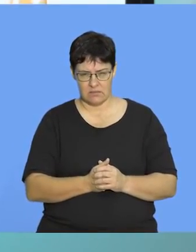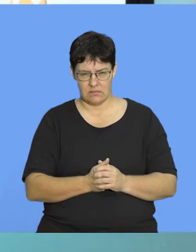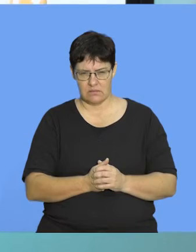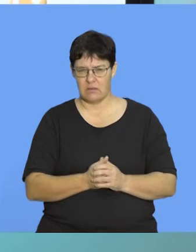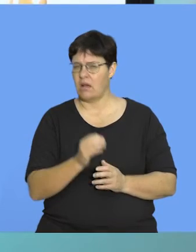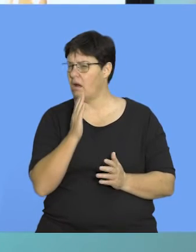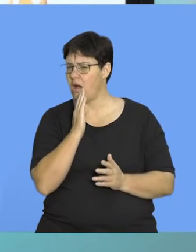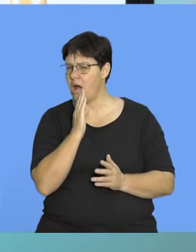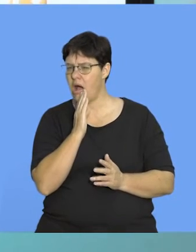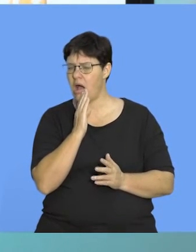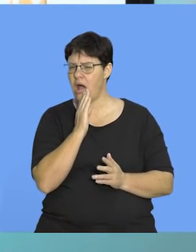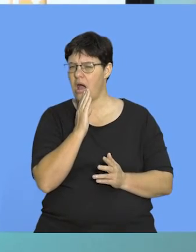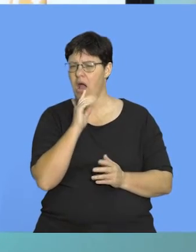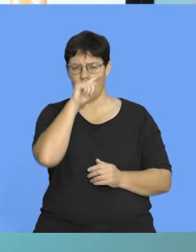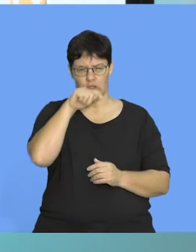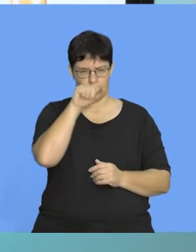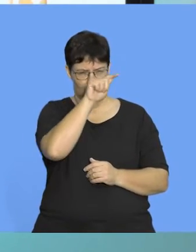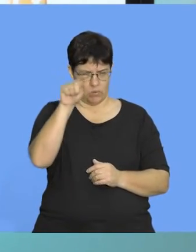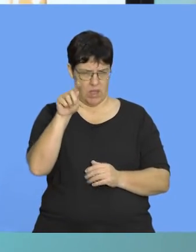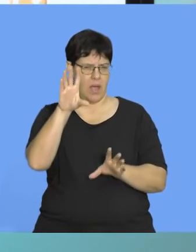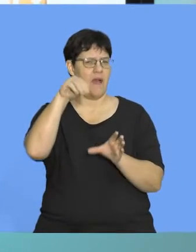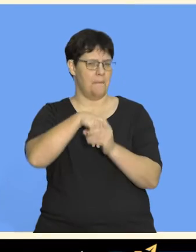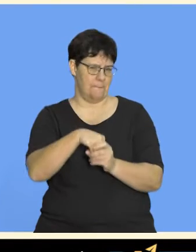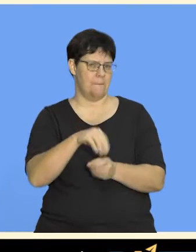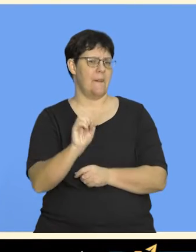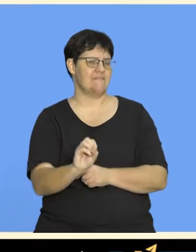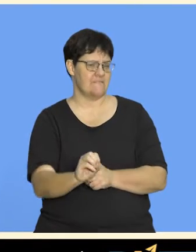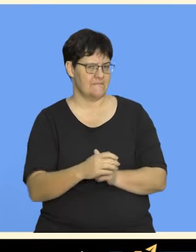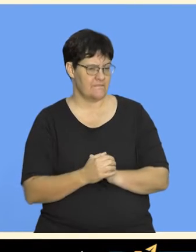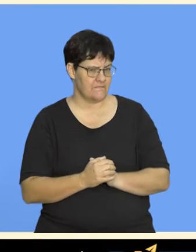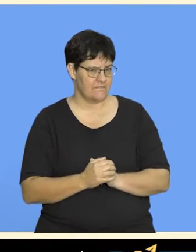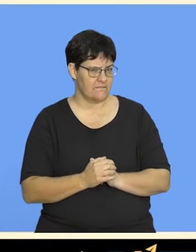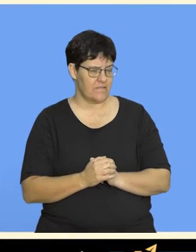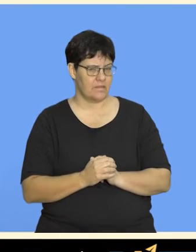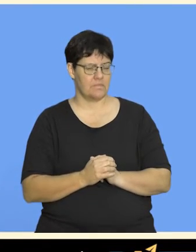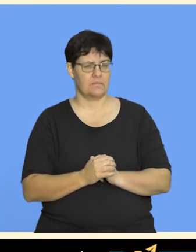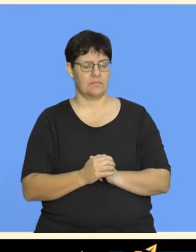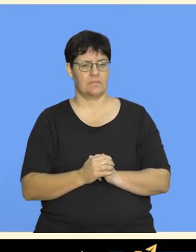Maybe there's a square involved. Let's think about it. Let's reset.